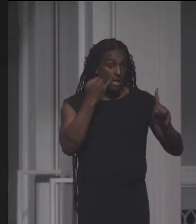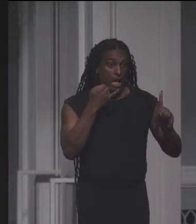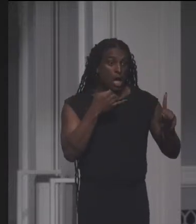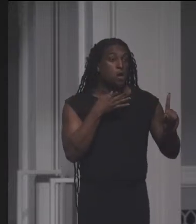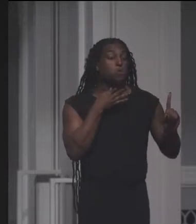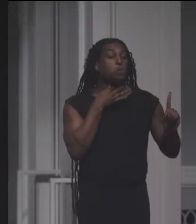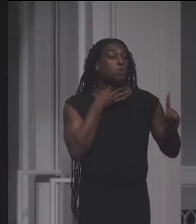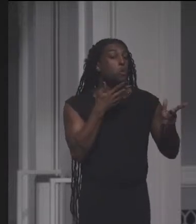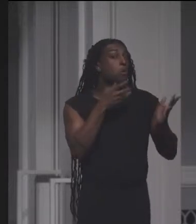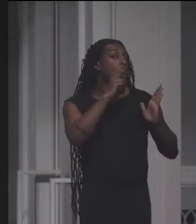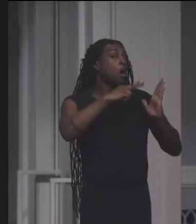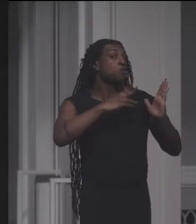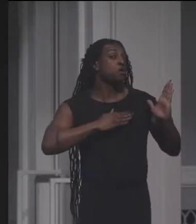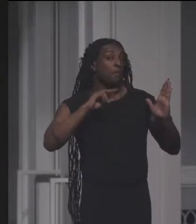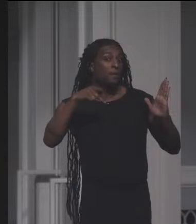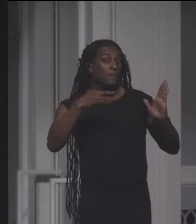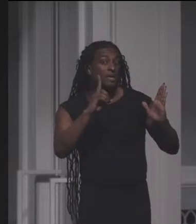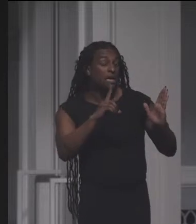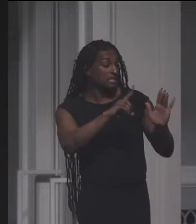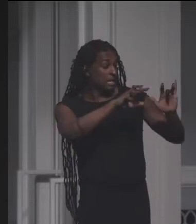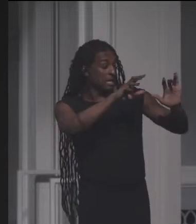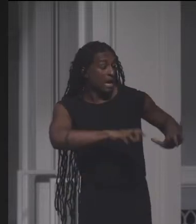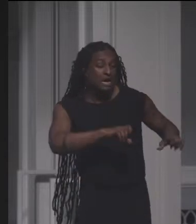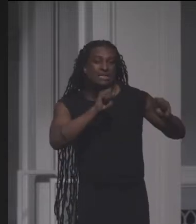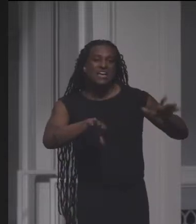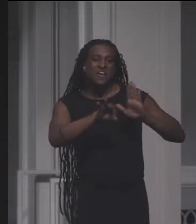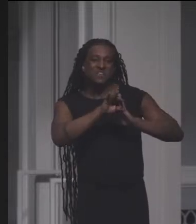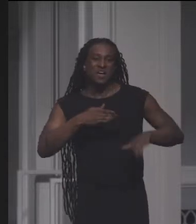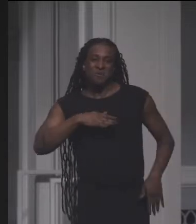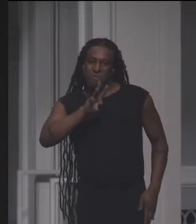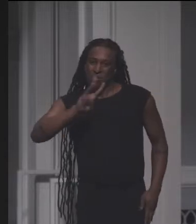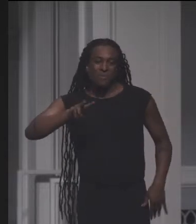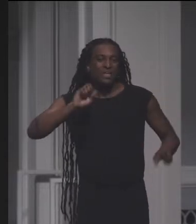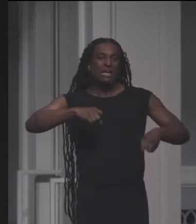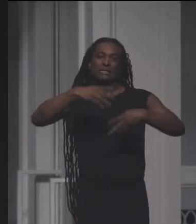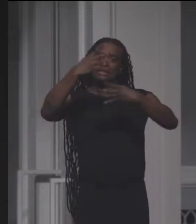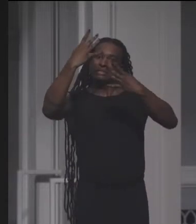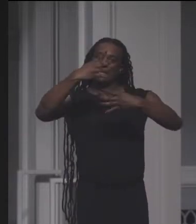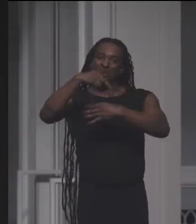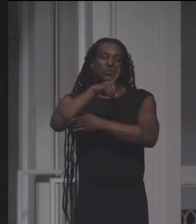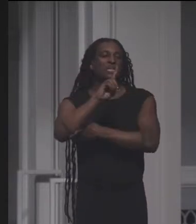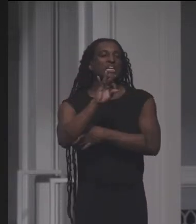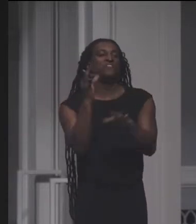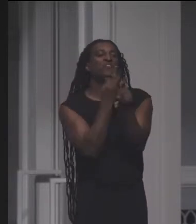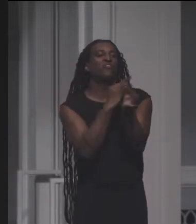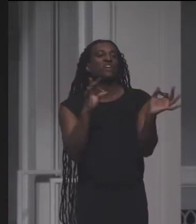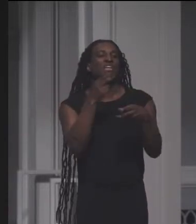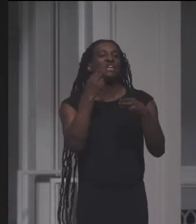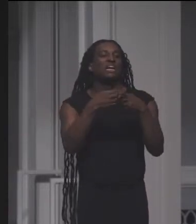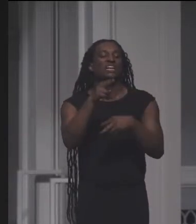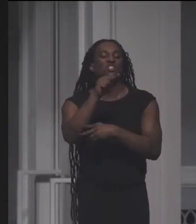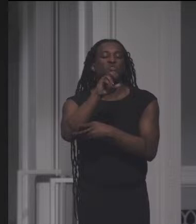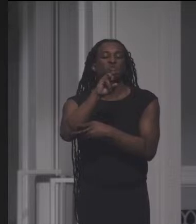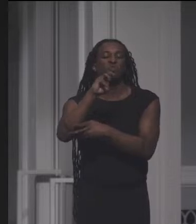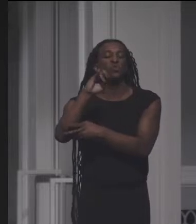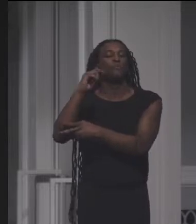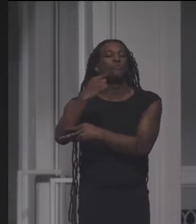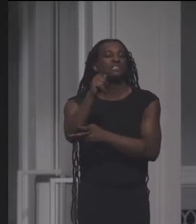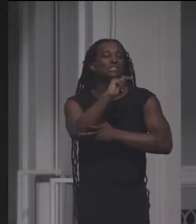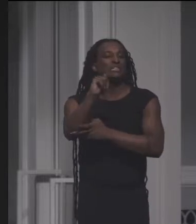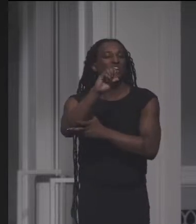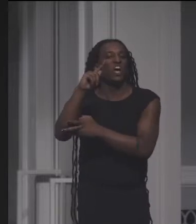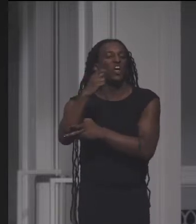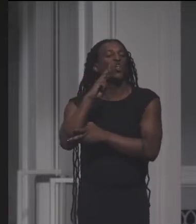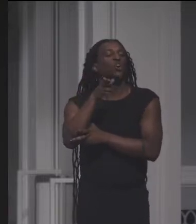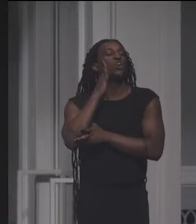my PhD, you can find it on my website. You can download the PDF for free. It's called Norming the Other, and you'll find a link